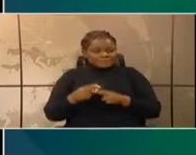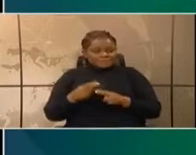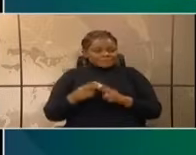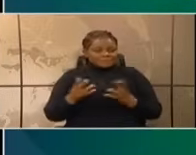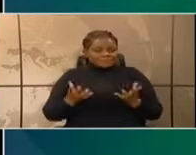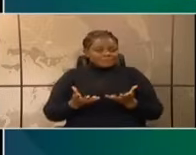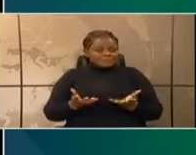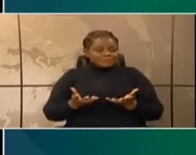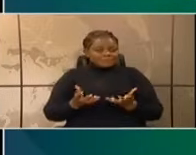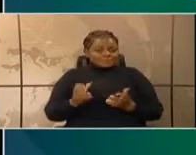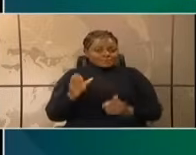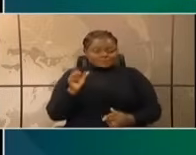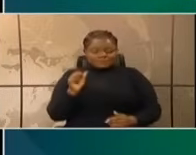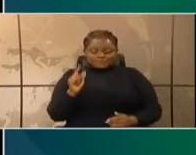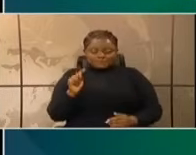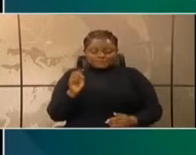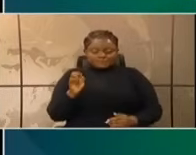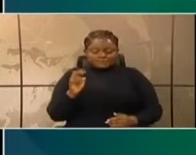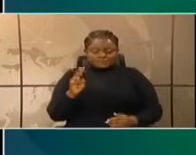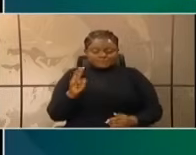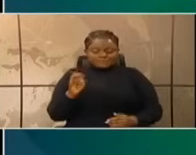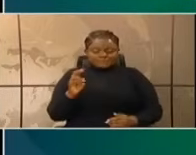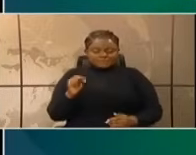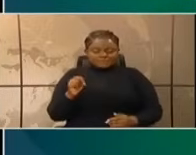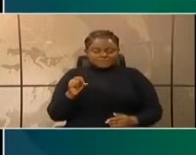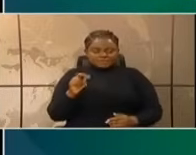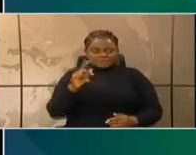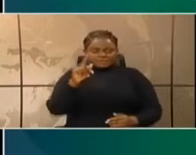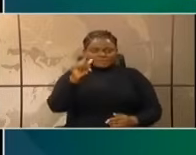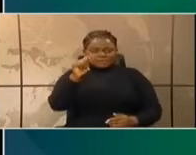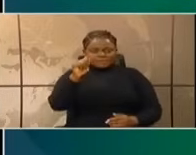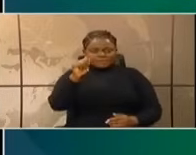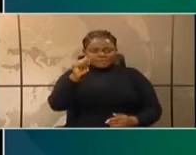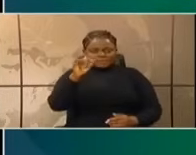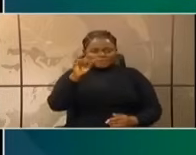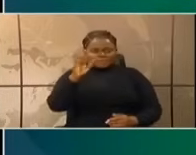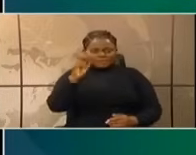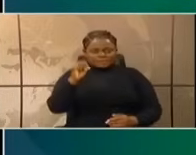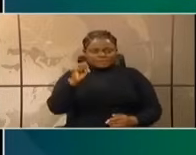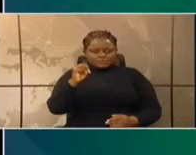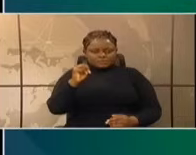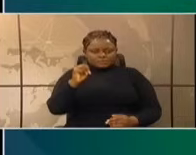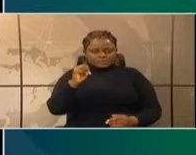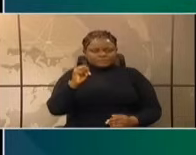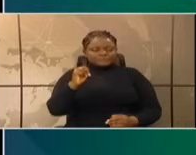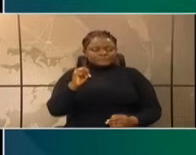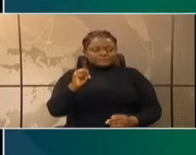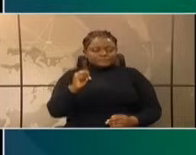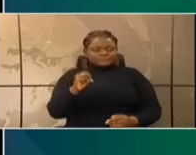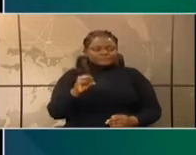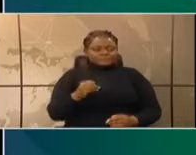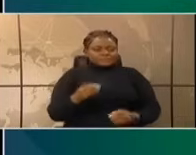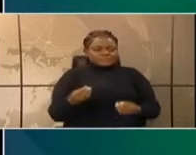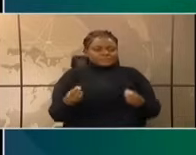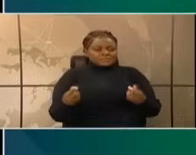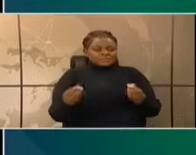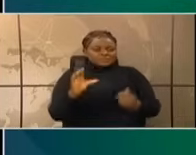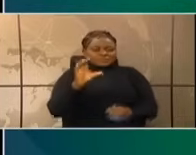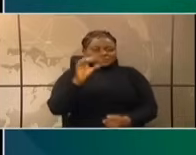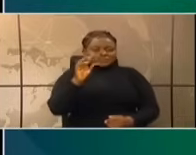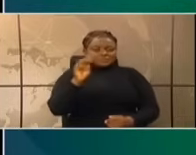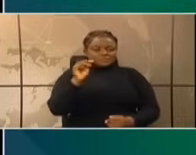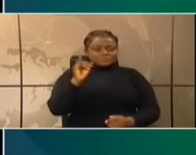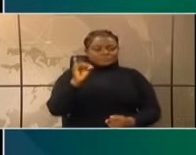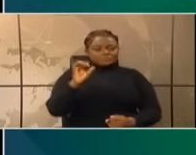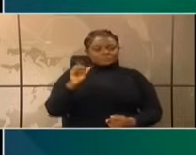mirefi. Steven Tim. Oye Lance commission se bo chairman yu se Lance commissioner yu se